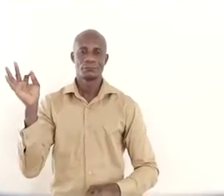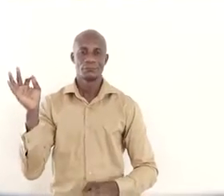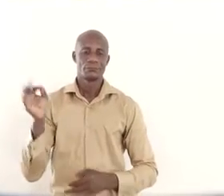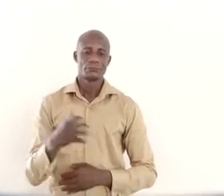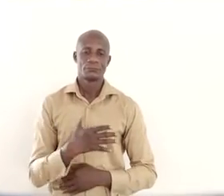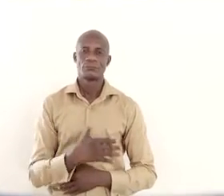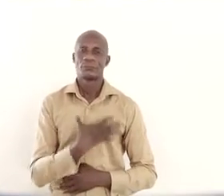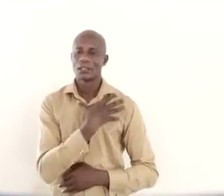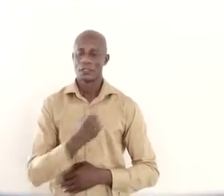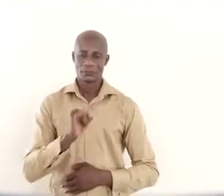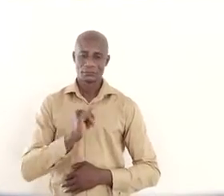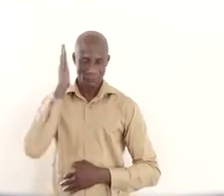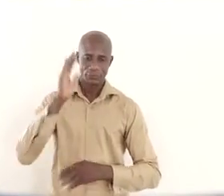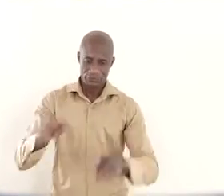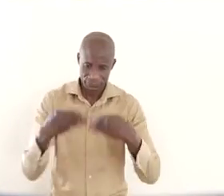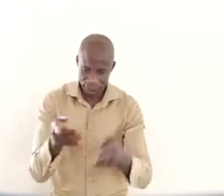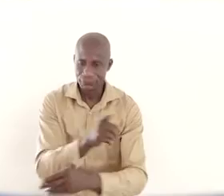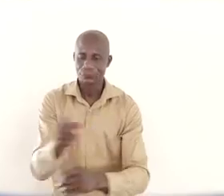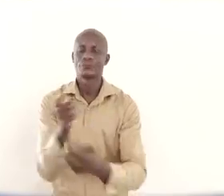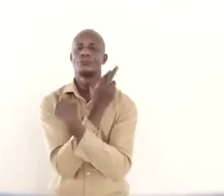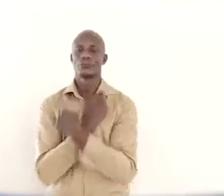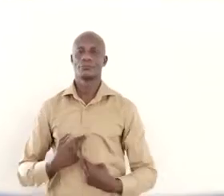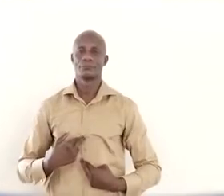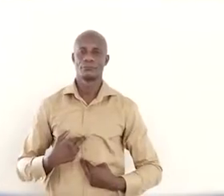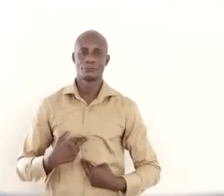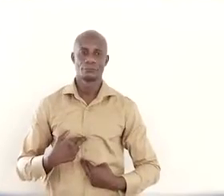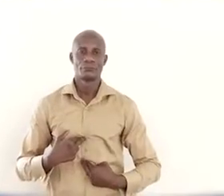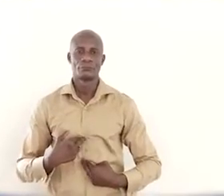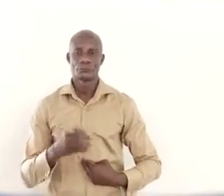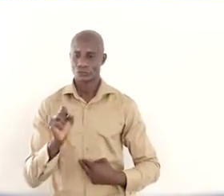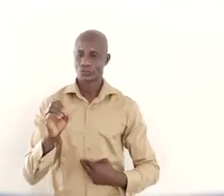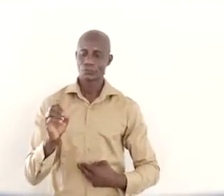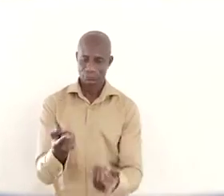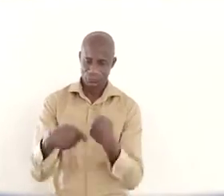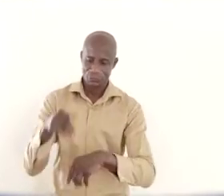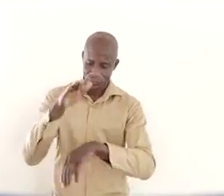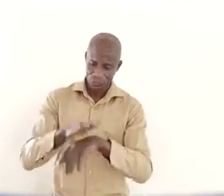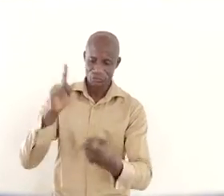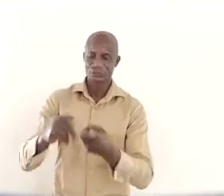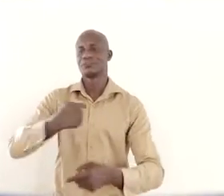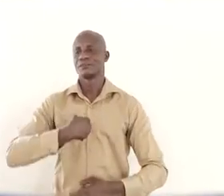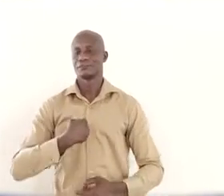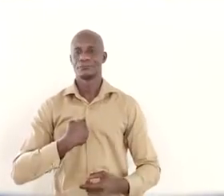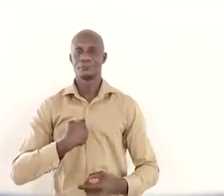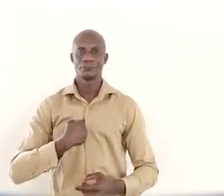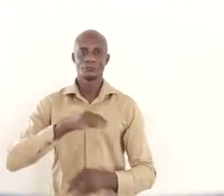souls, and I will give you rest. So come unto me,